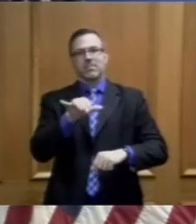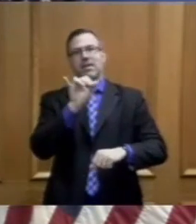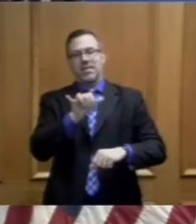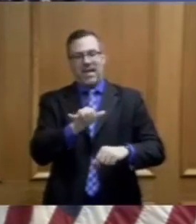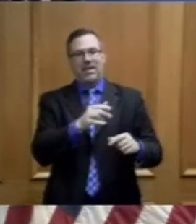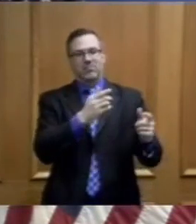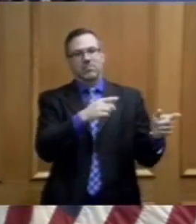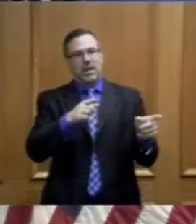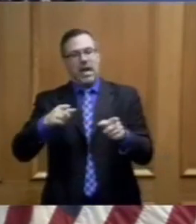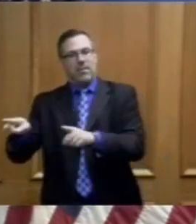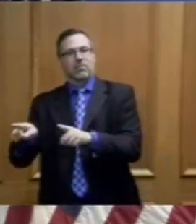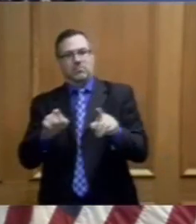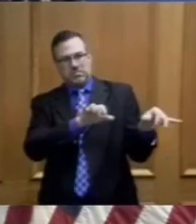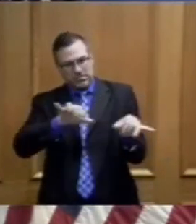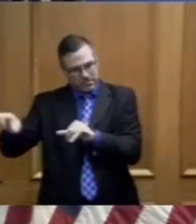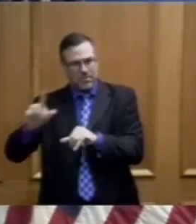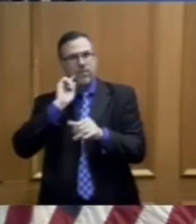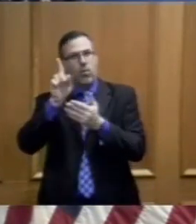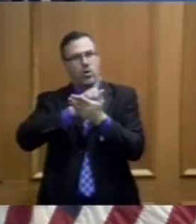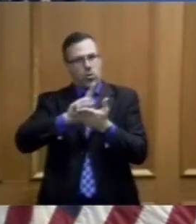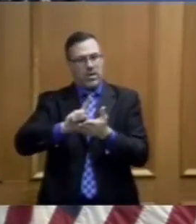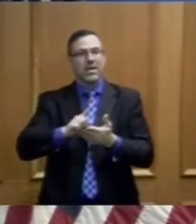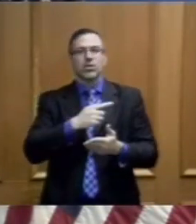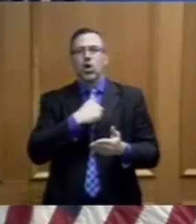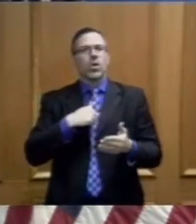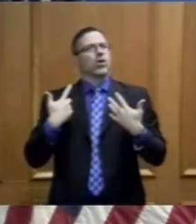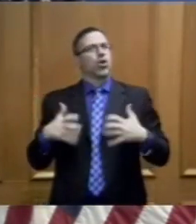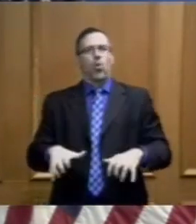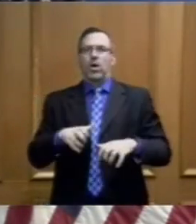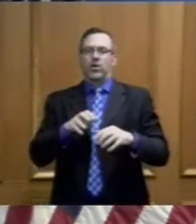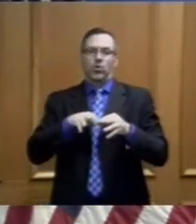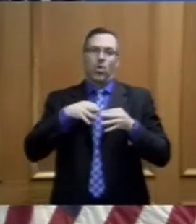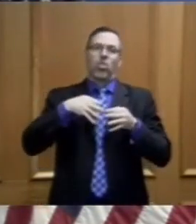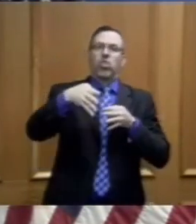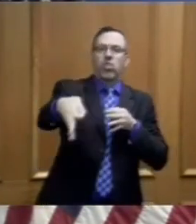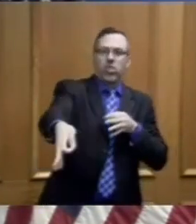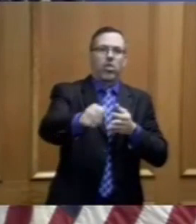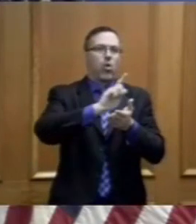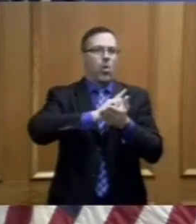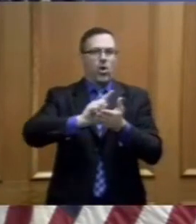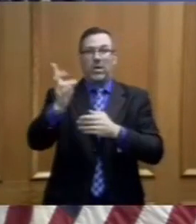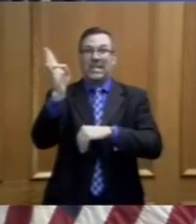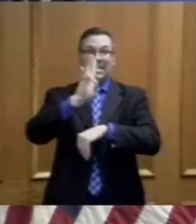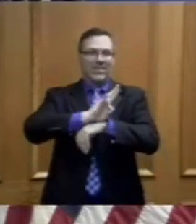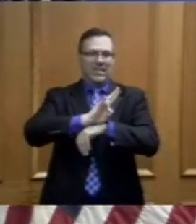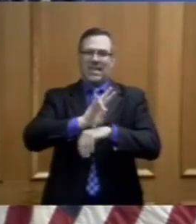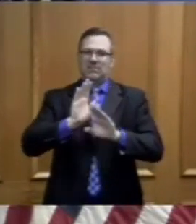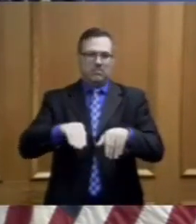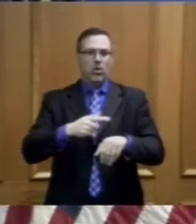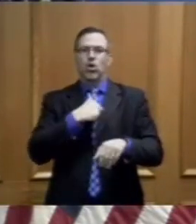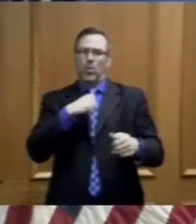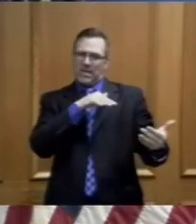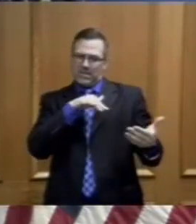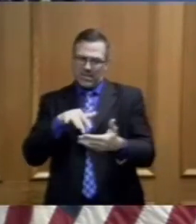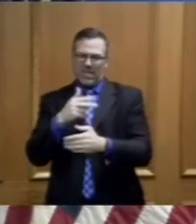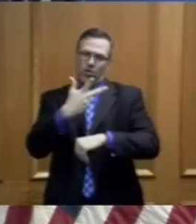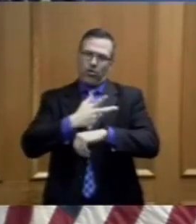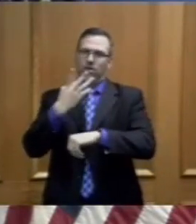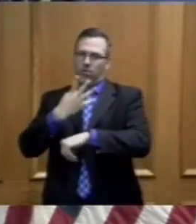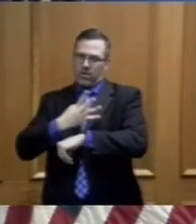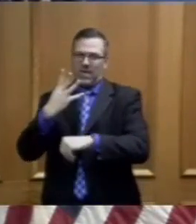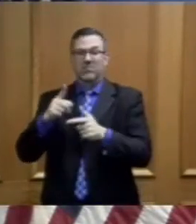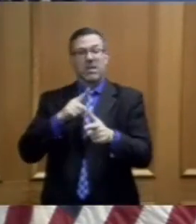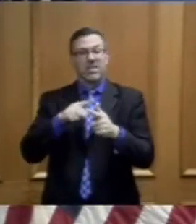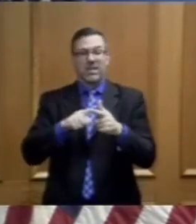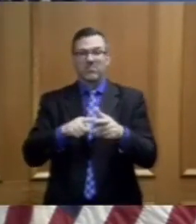week of data. So we took what we thought to be an actual trend, 3 or 4 days of information, and made a